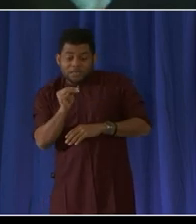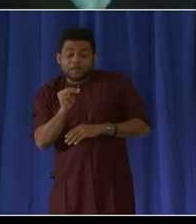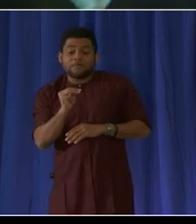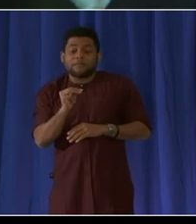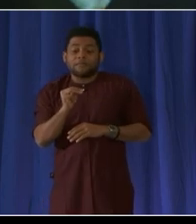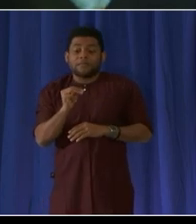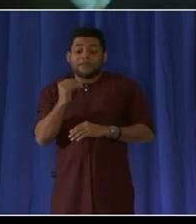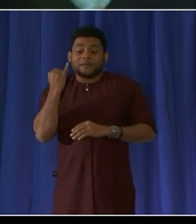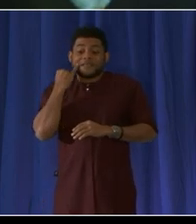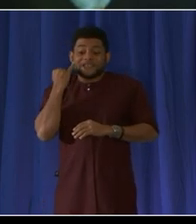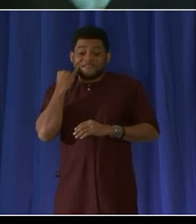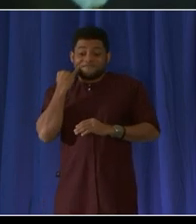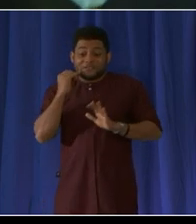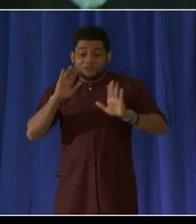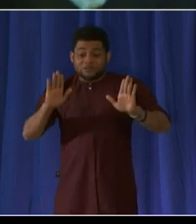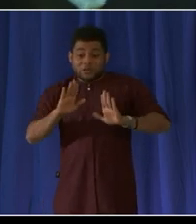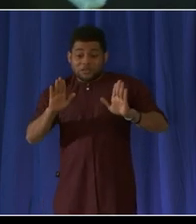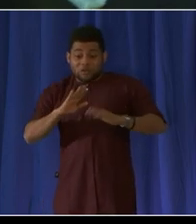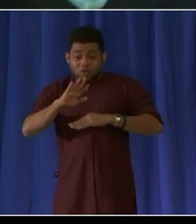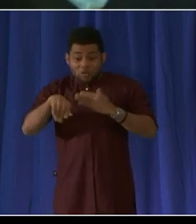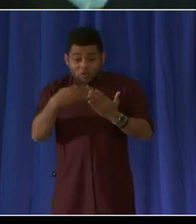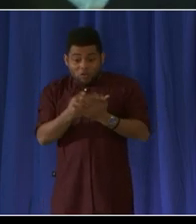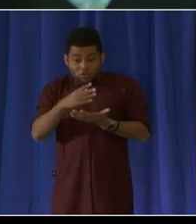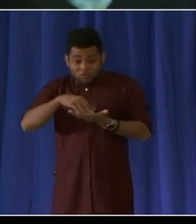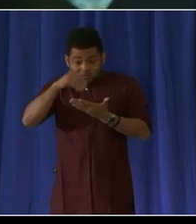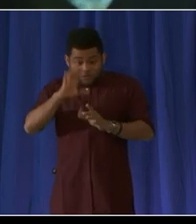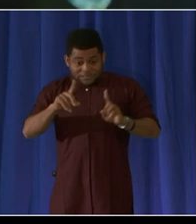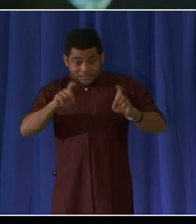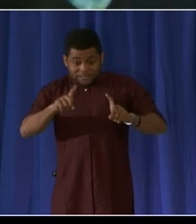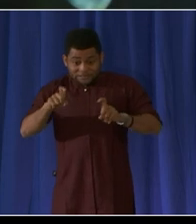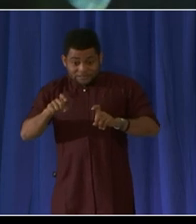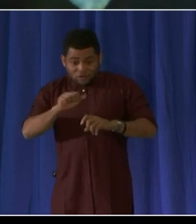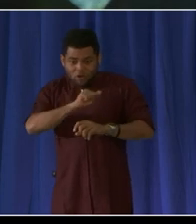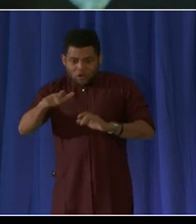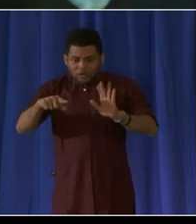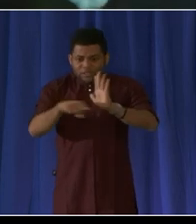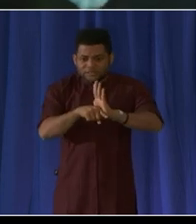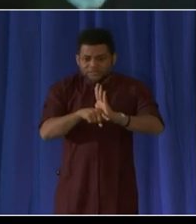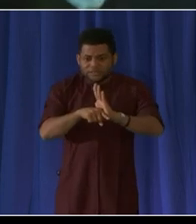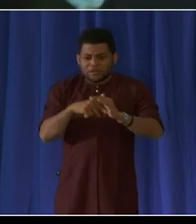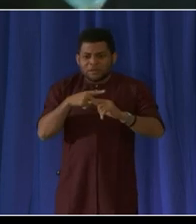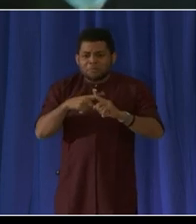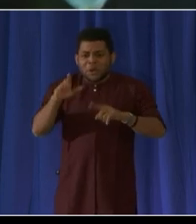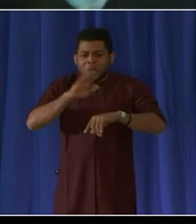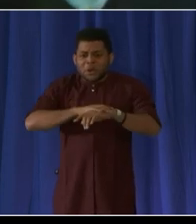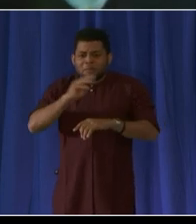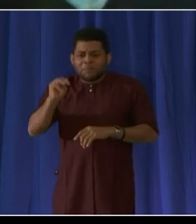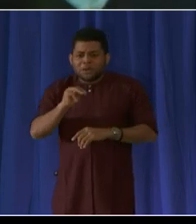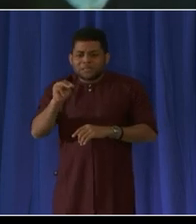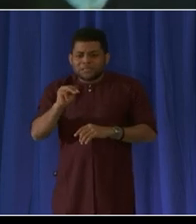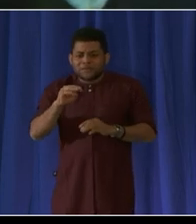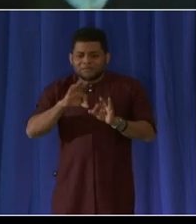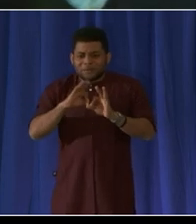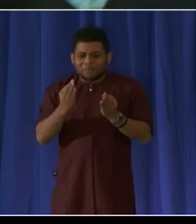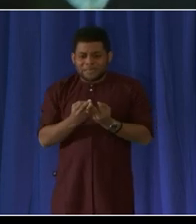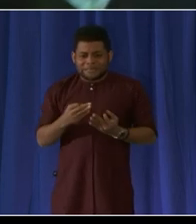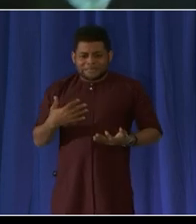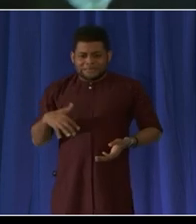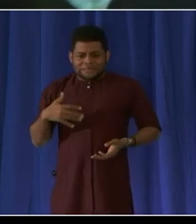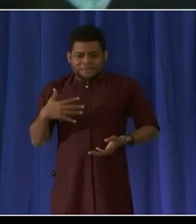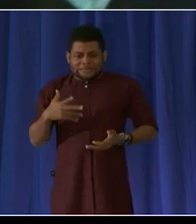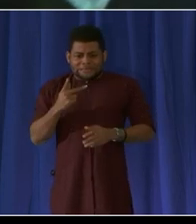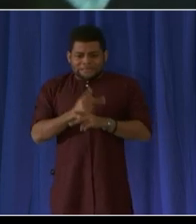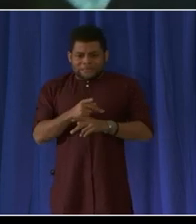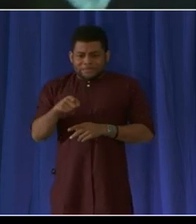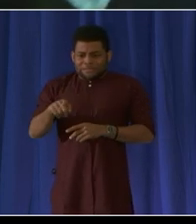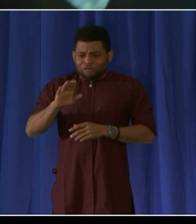Monday. So we could say that on Sunday, all students tested and they're all negative. But on Monday, a family may have